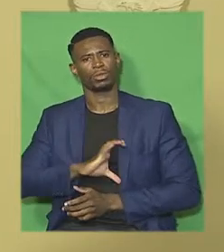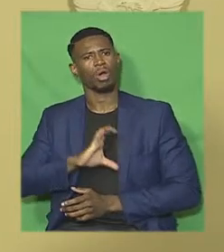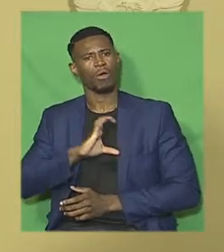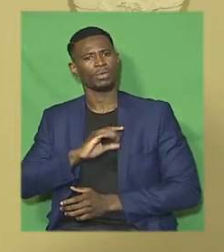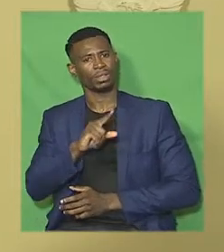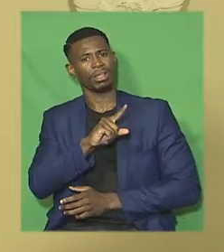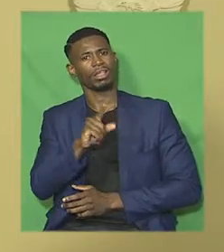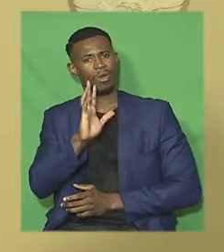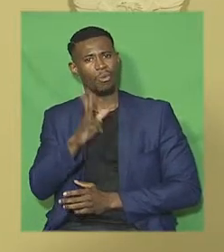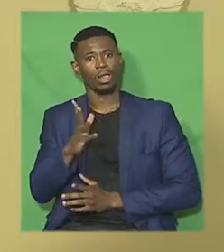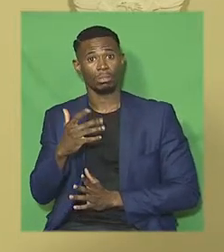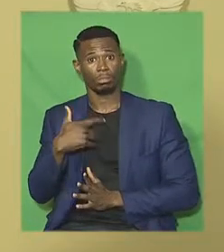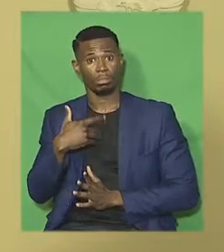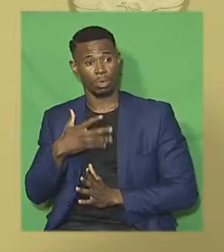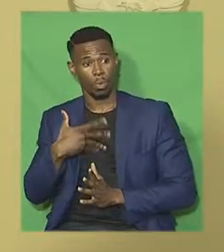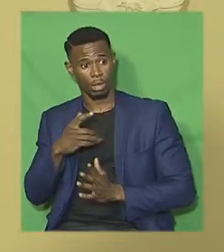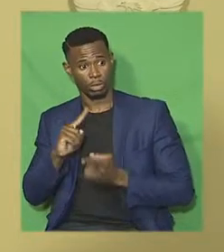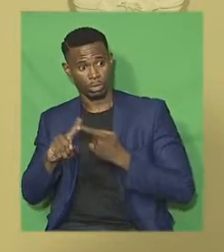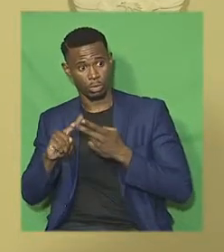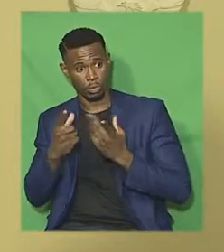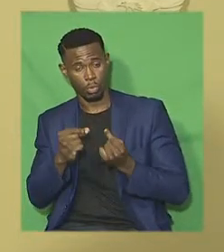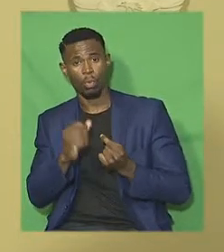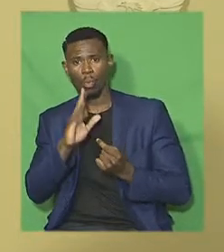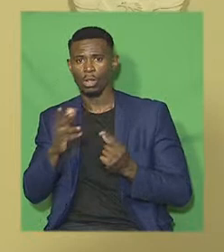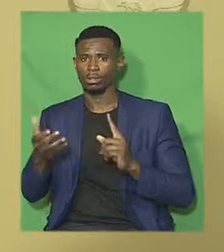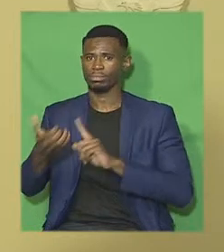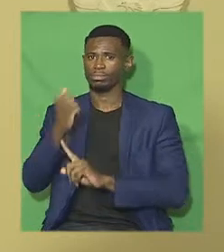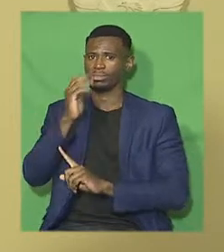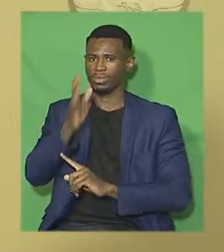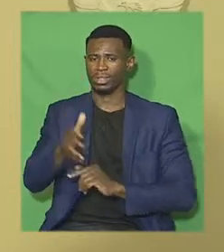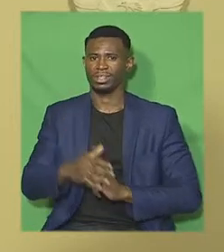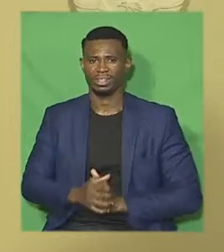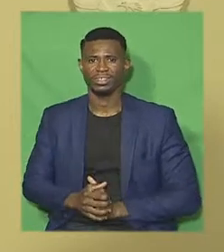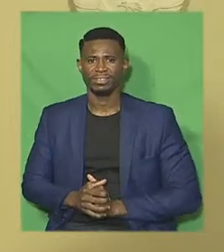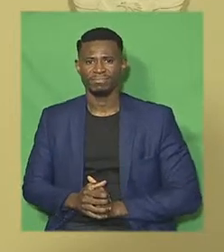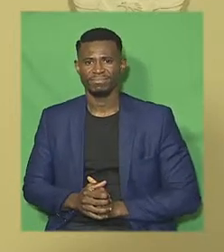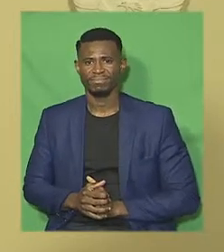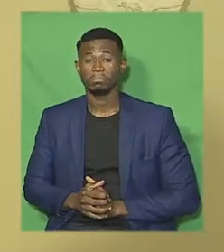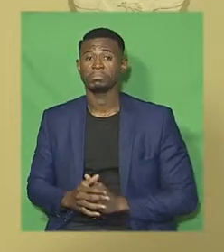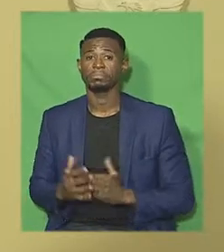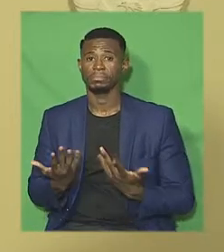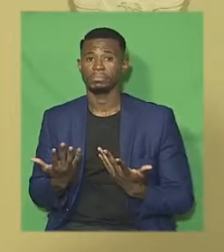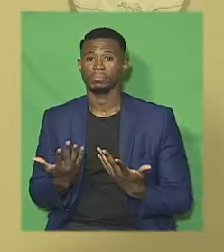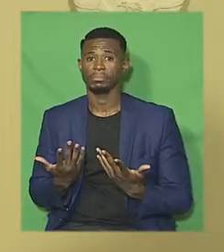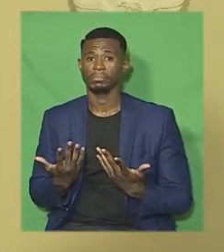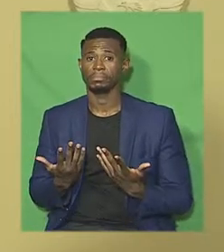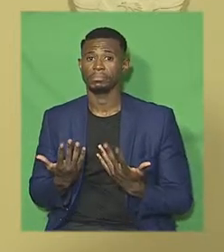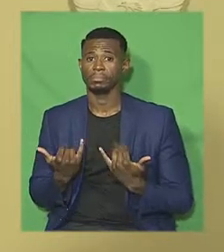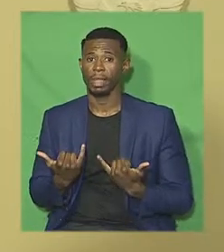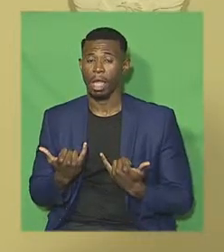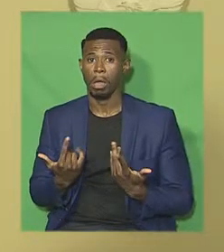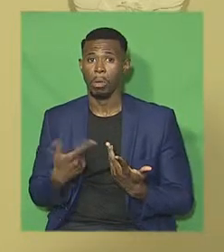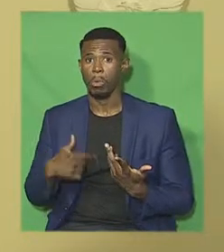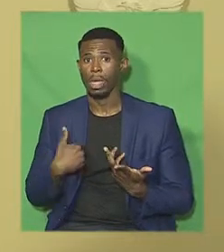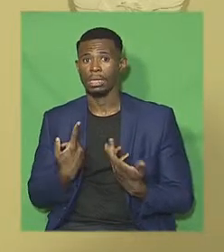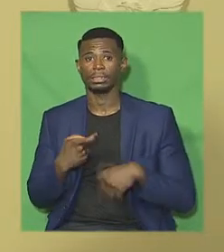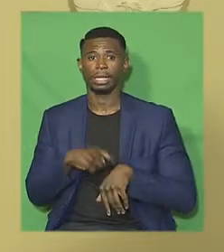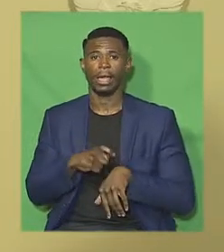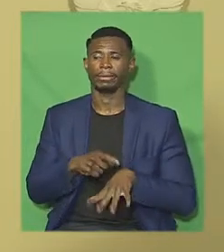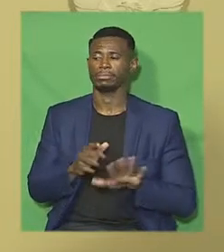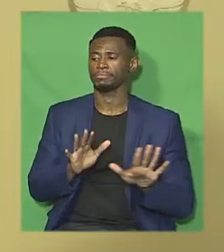will meet that standard. In the end, we must waste no time and spare no